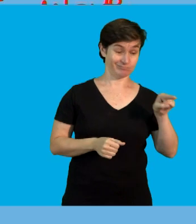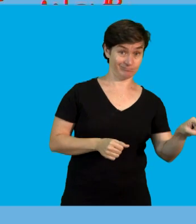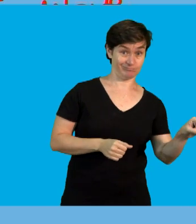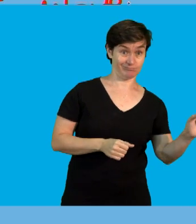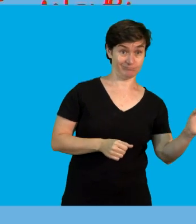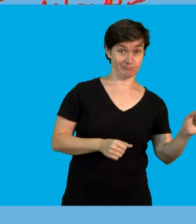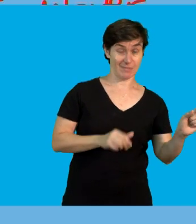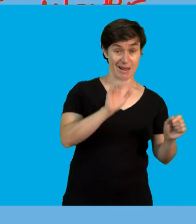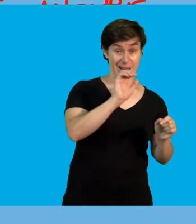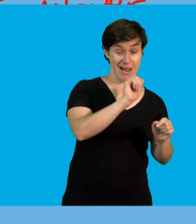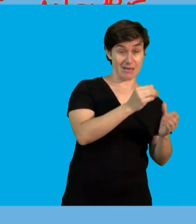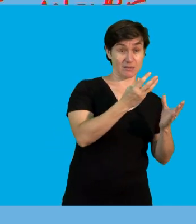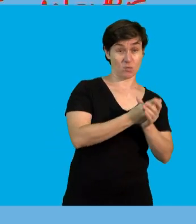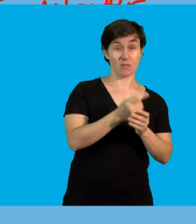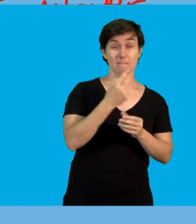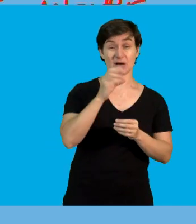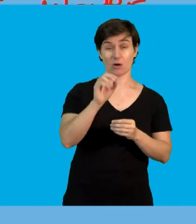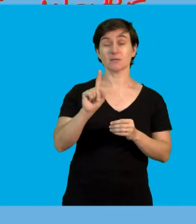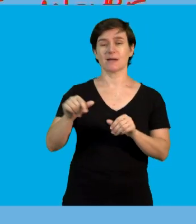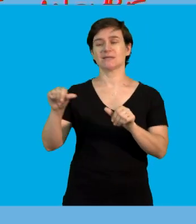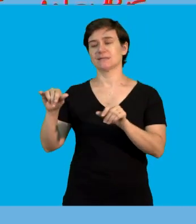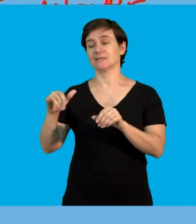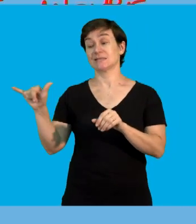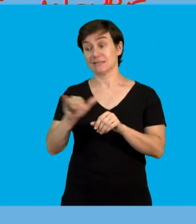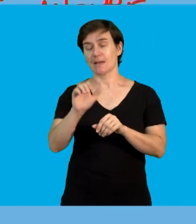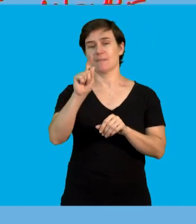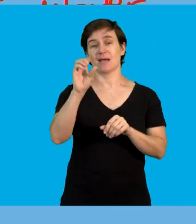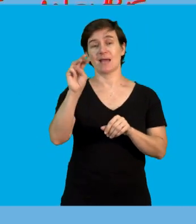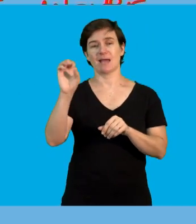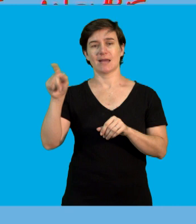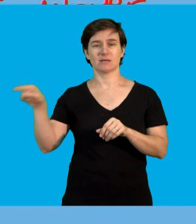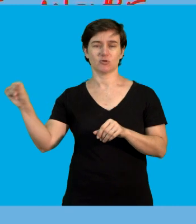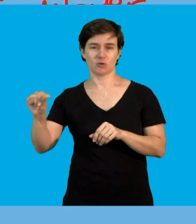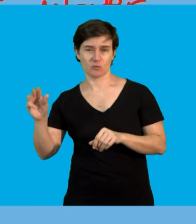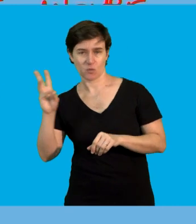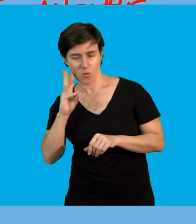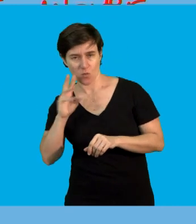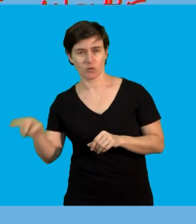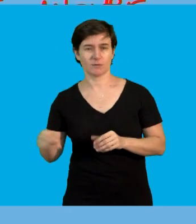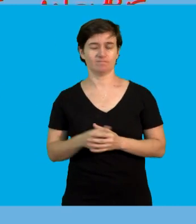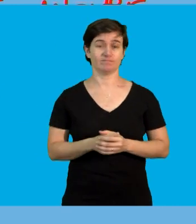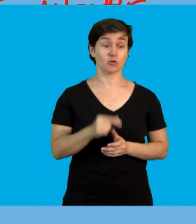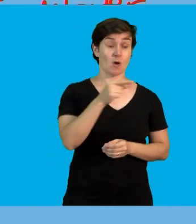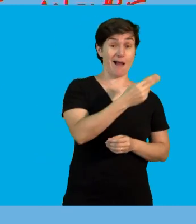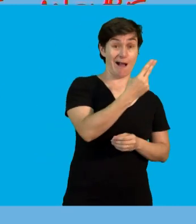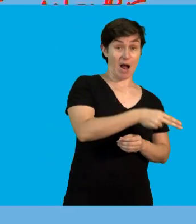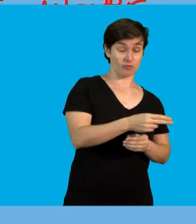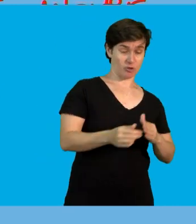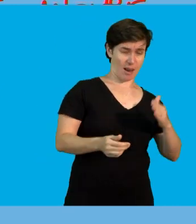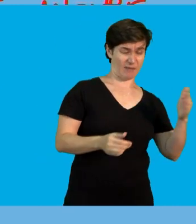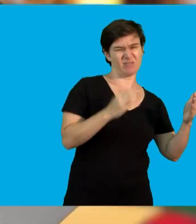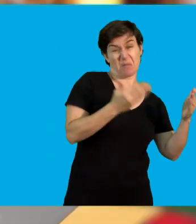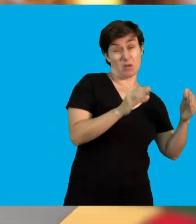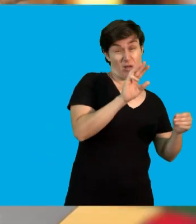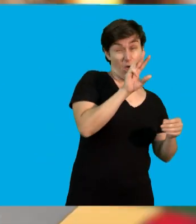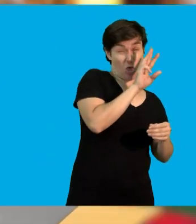still be equal to the number of atoms on the right-hand side. If we had HCl or H something on the left-hand side, the number of hydrogens